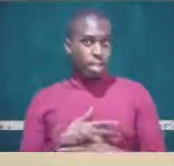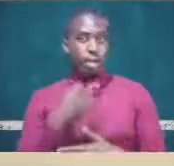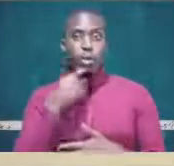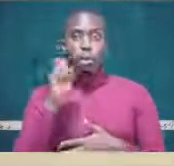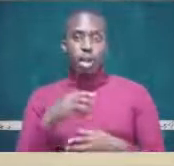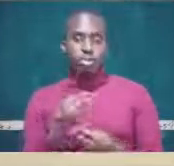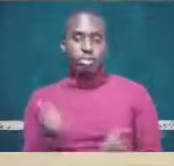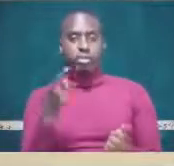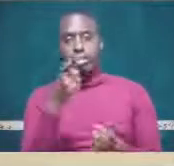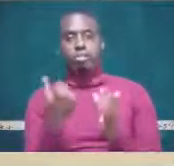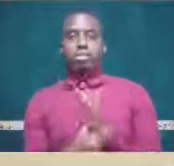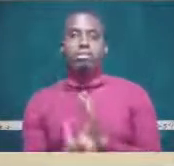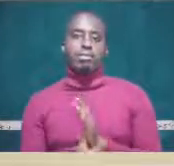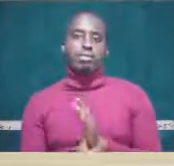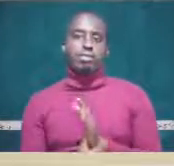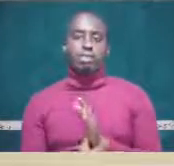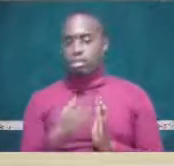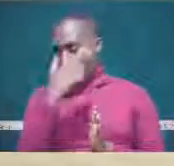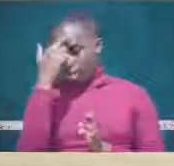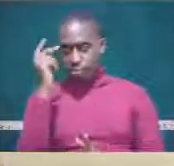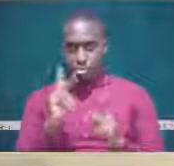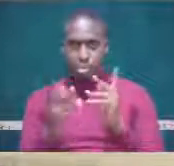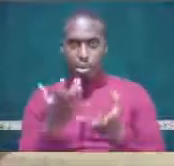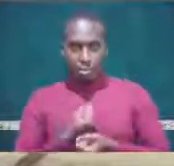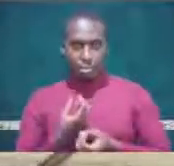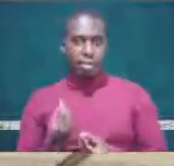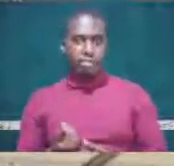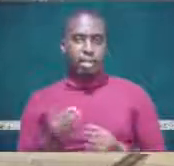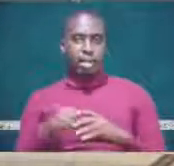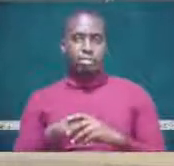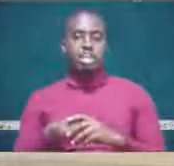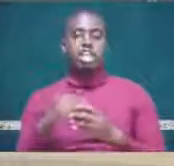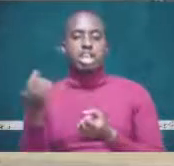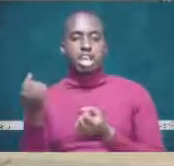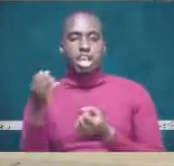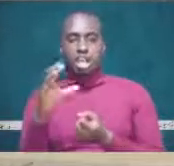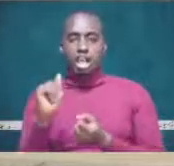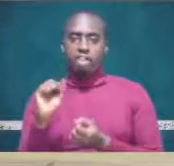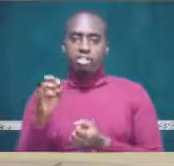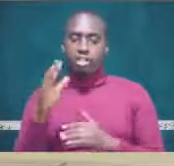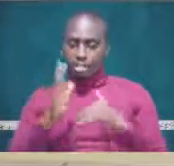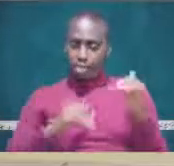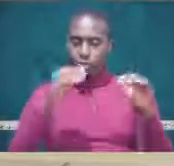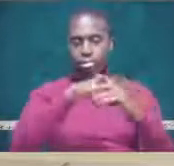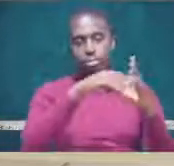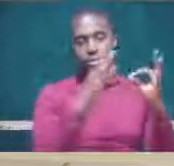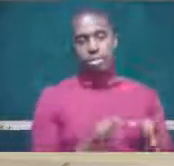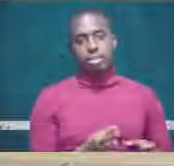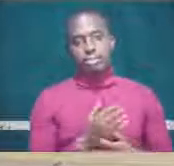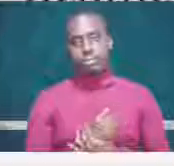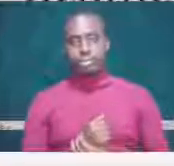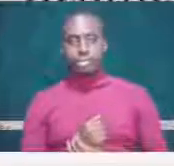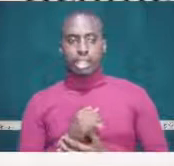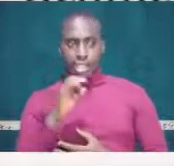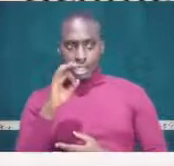solve that problem. That's why people hold money in cash other than investing it in assets. The